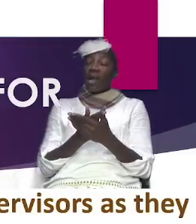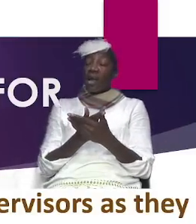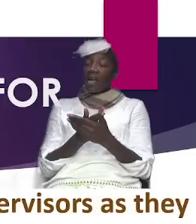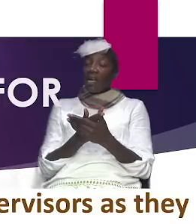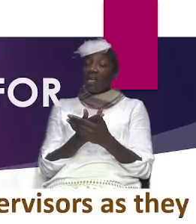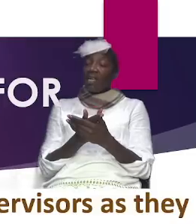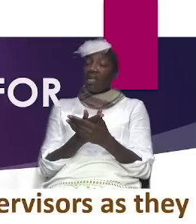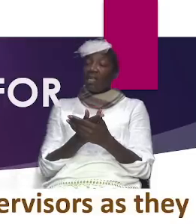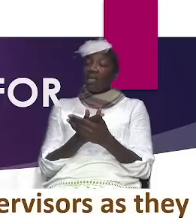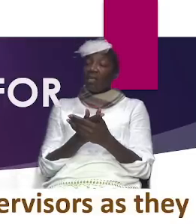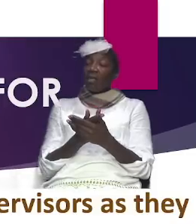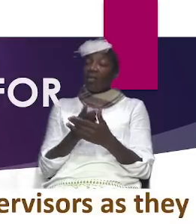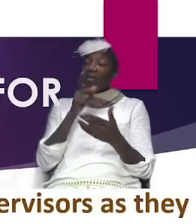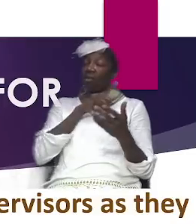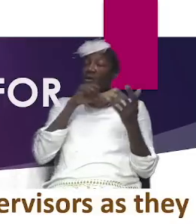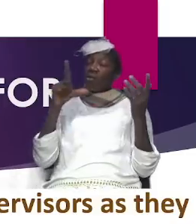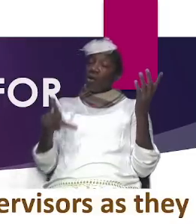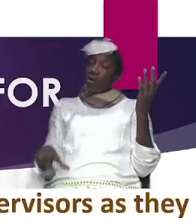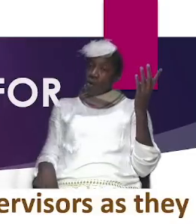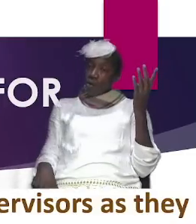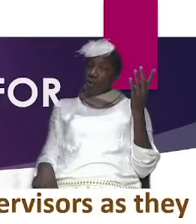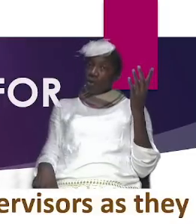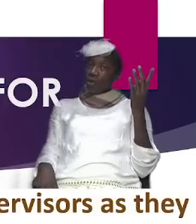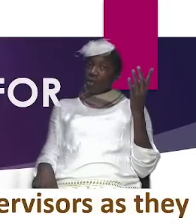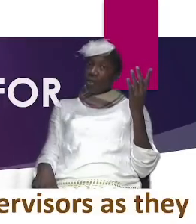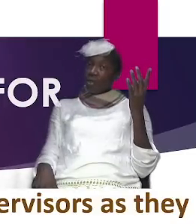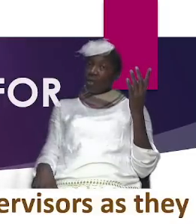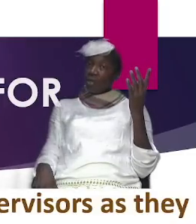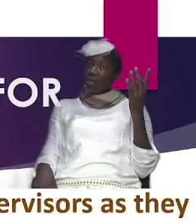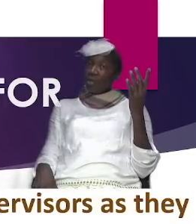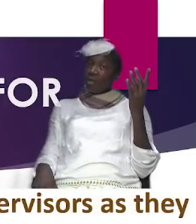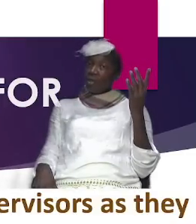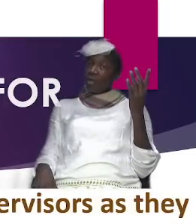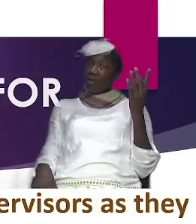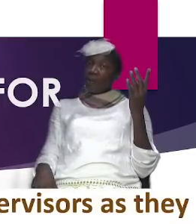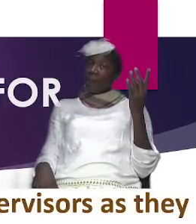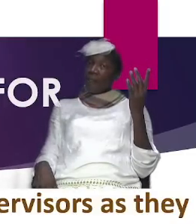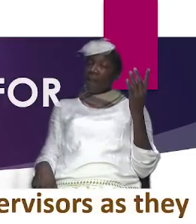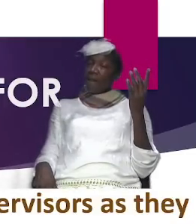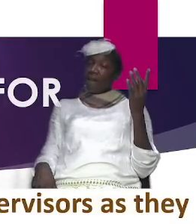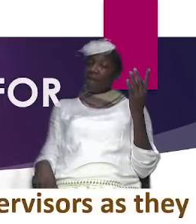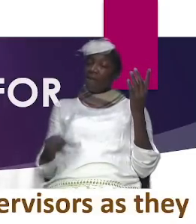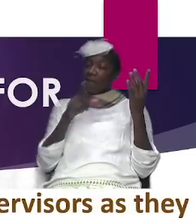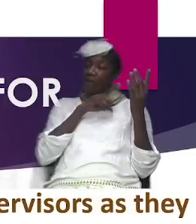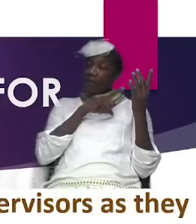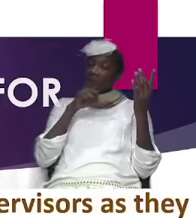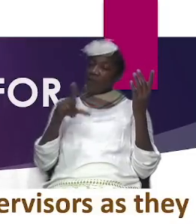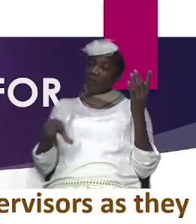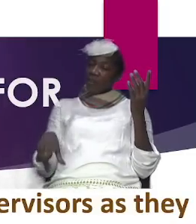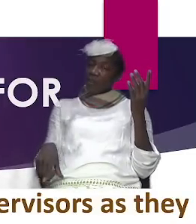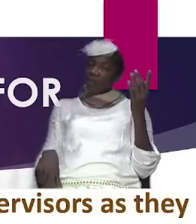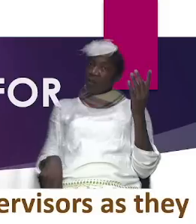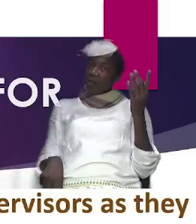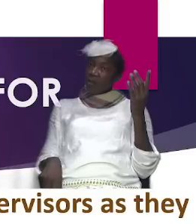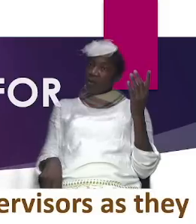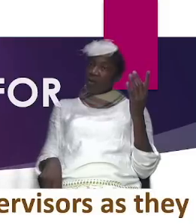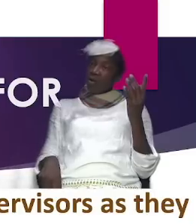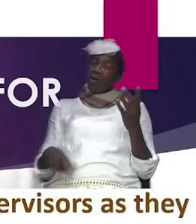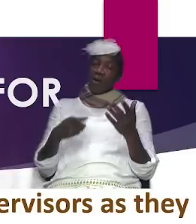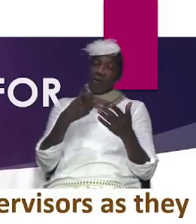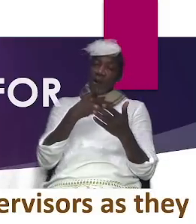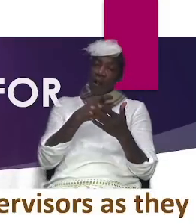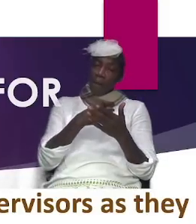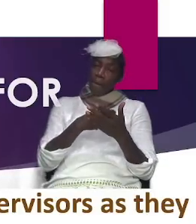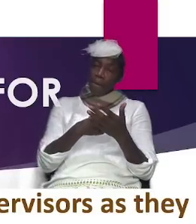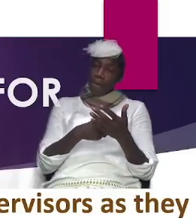you're doing it to the Lord. And you hear what he said, because he ultimately is going to be the one that will pay you